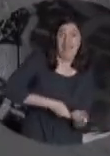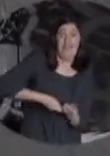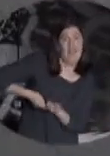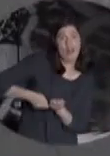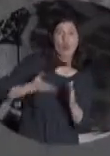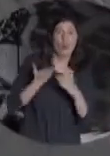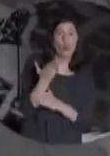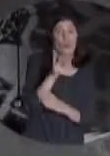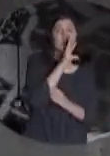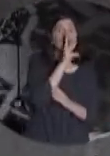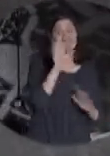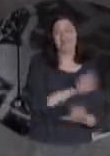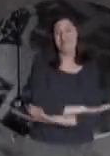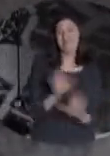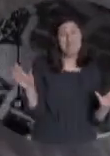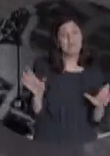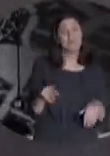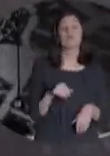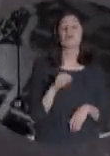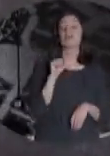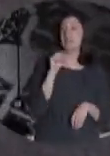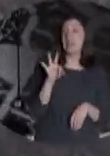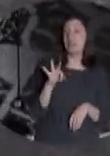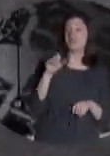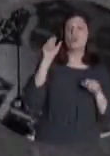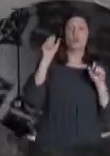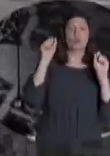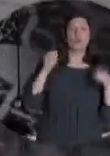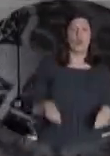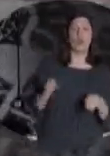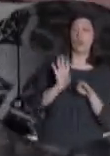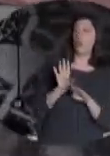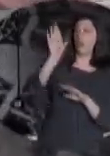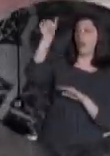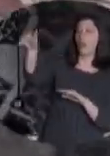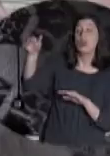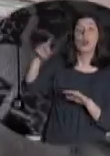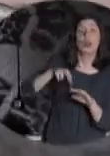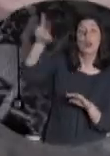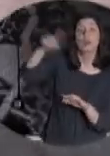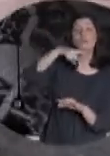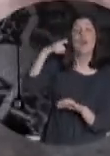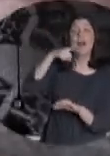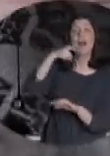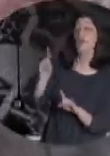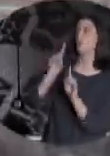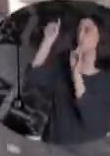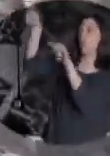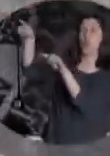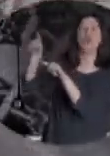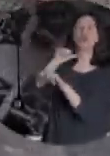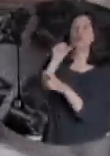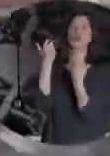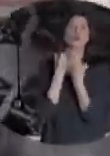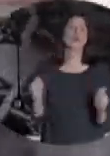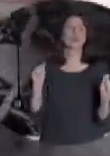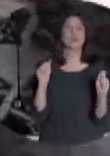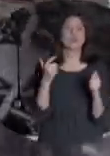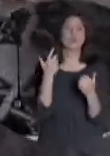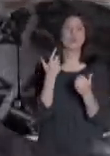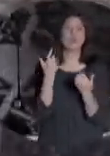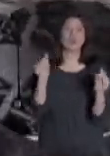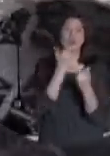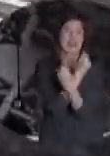water. If you are in an area where you can get to a high, dry place, you want to do that. Don't try to be a hero. Don't